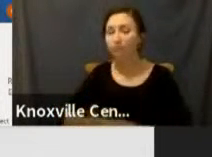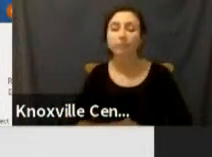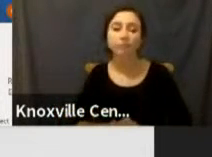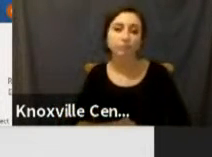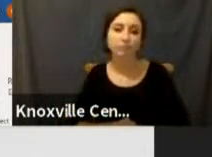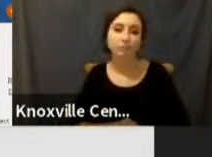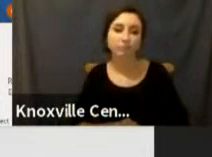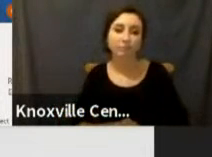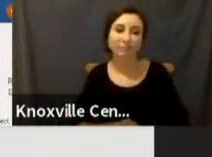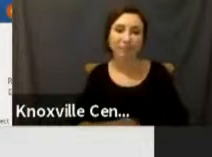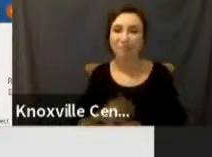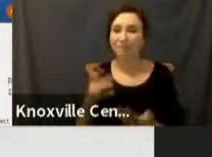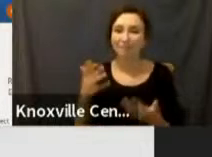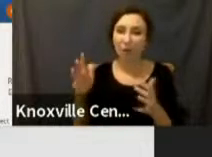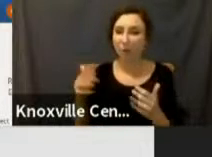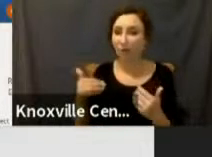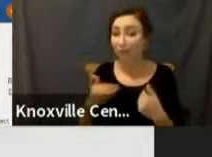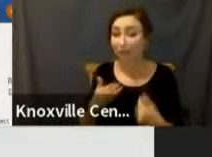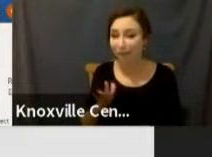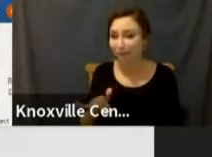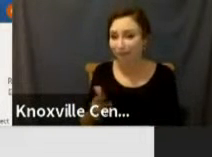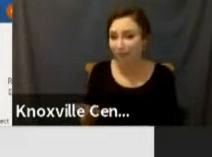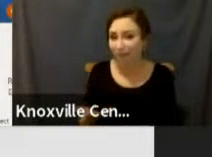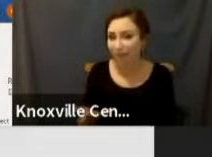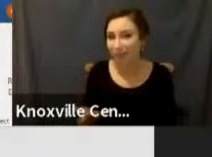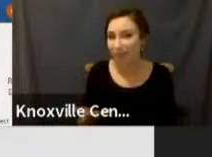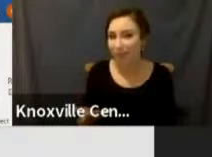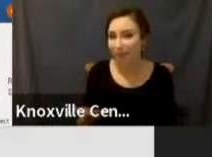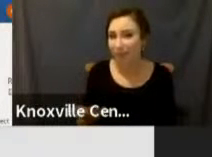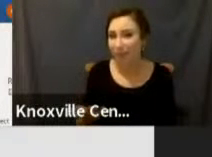They kind of already have those, but